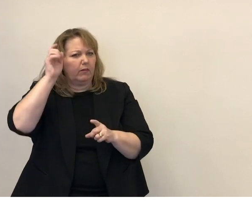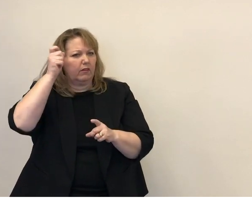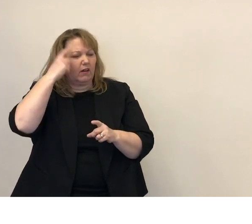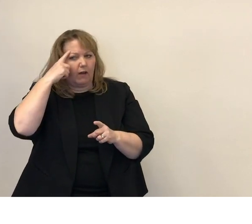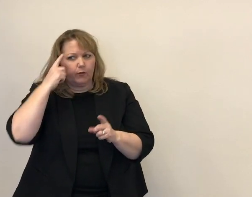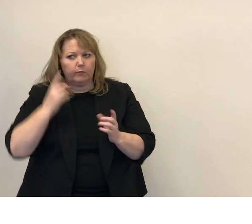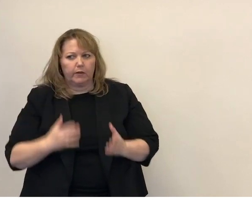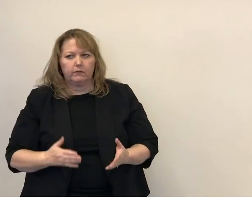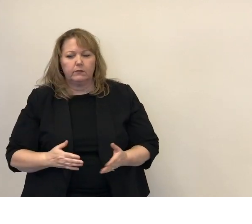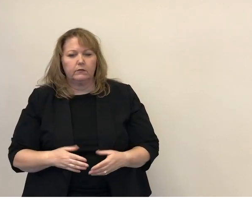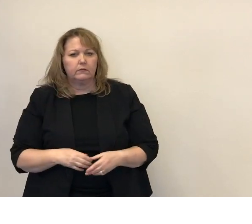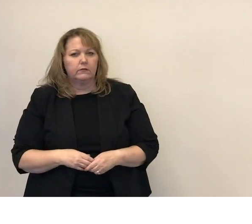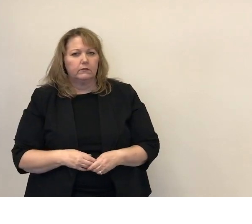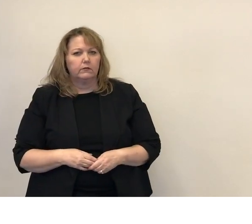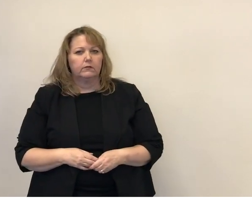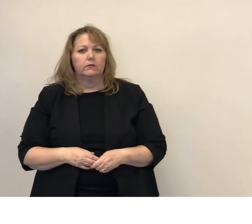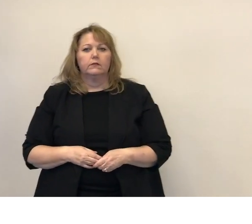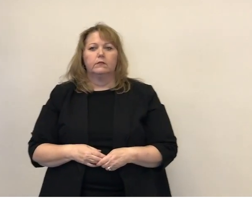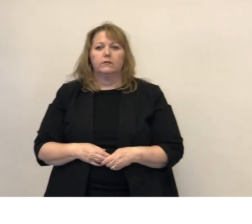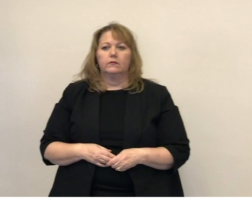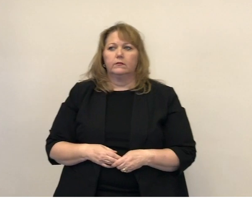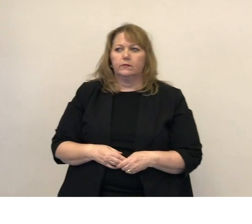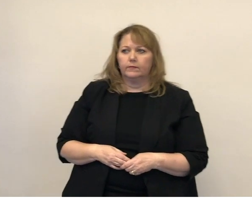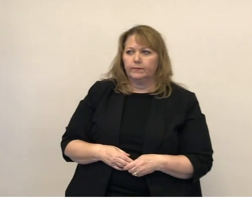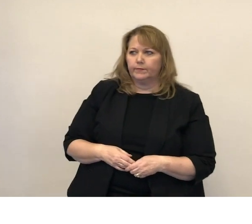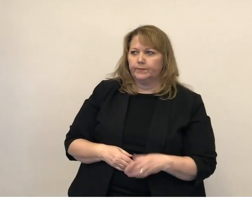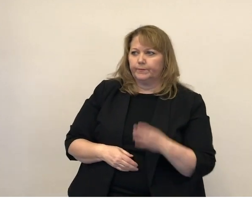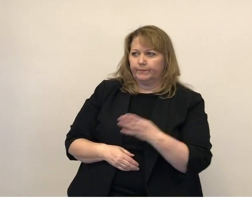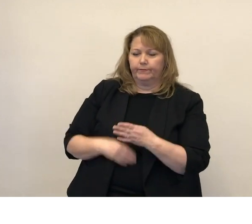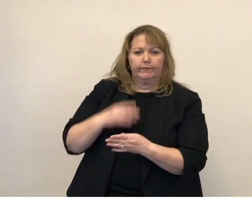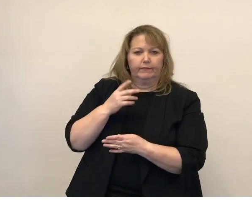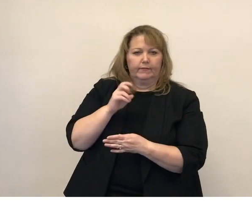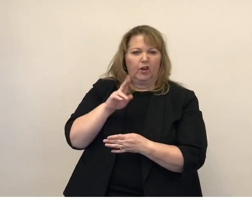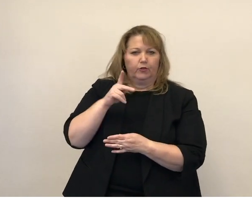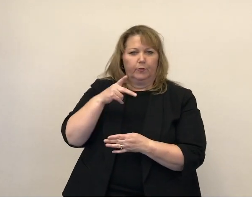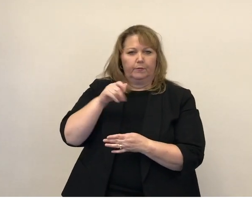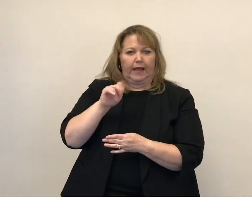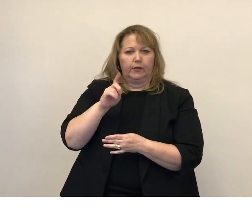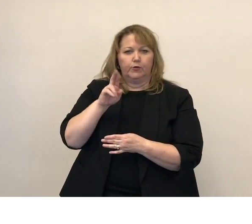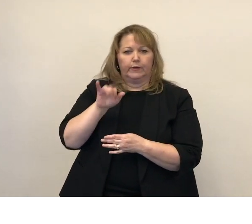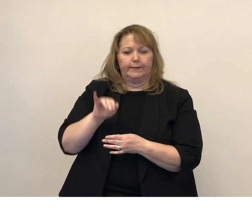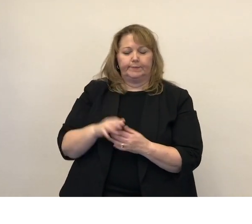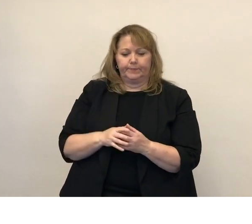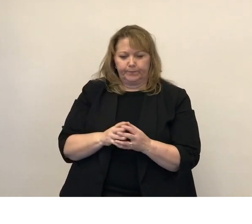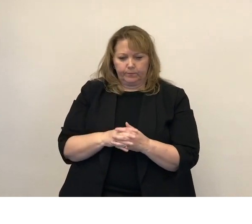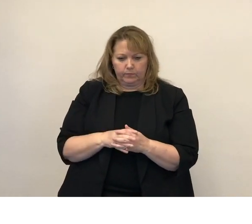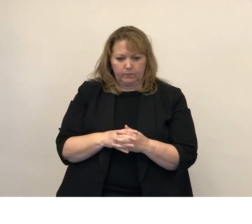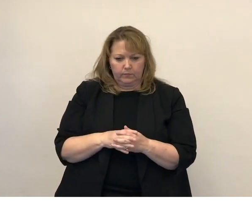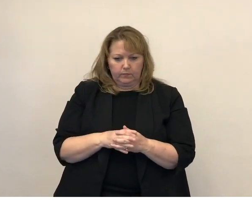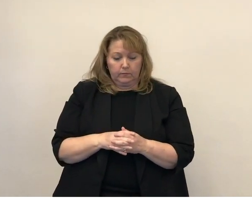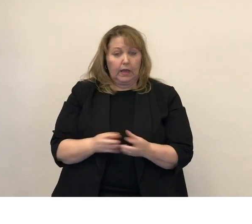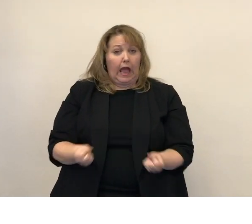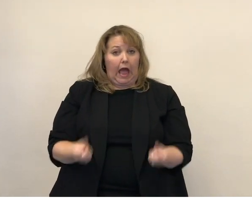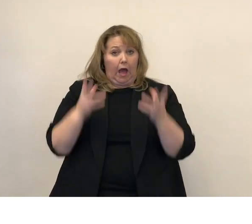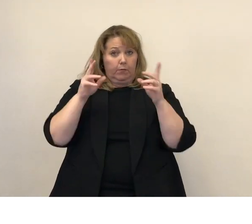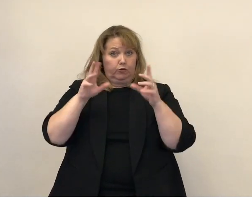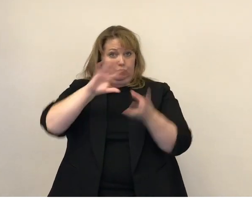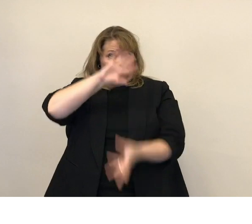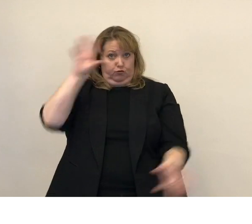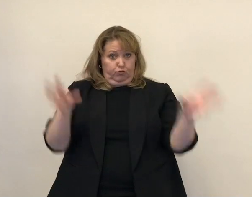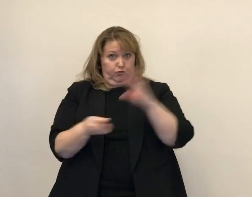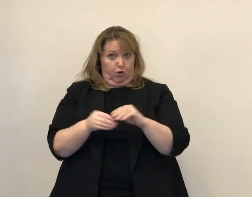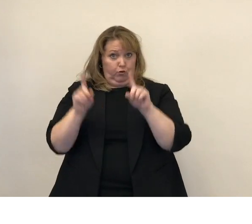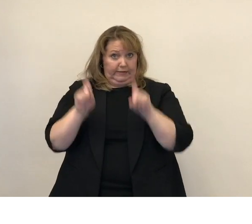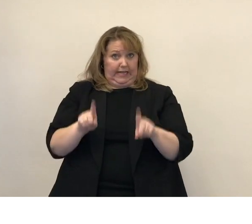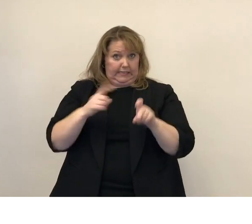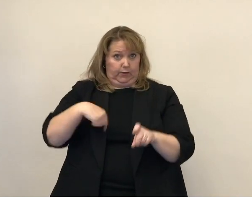procured from the federal government testing, and how much are you getting on your own? Thank you. With regard to how much testing we need, I think the governor was